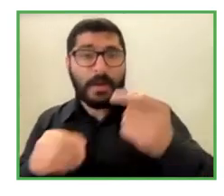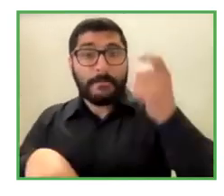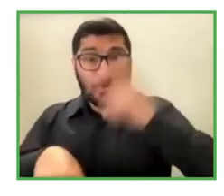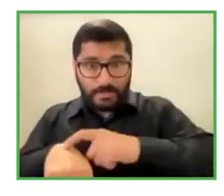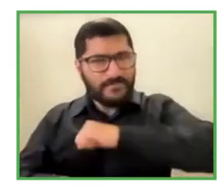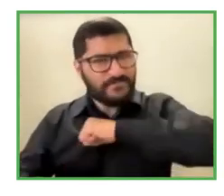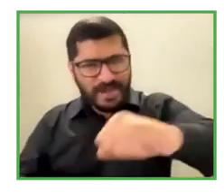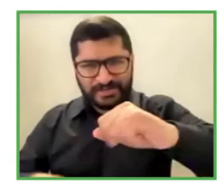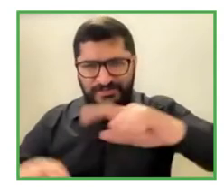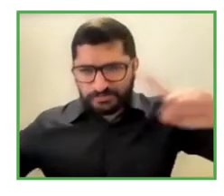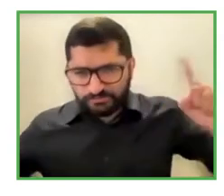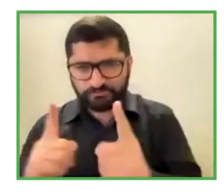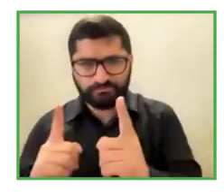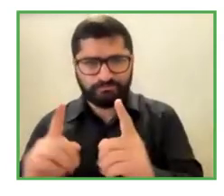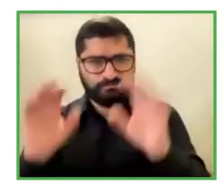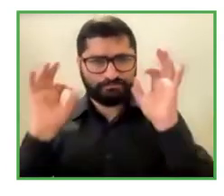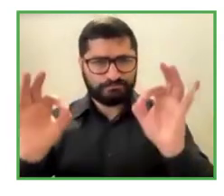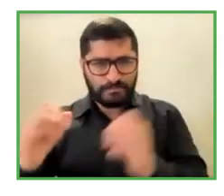And also,